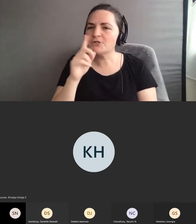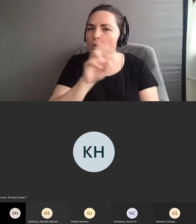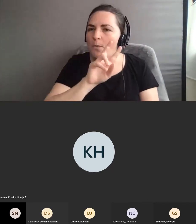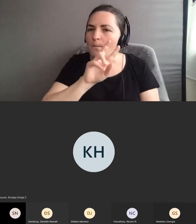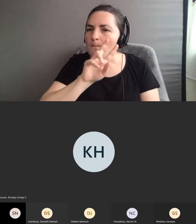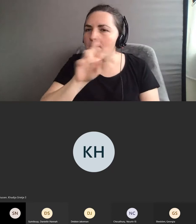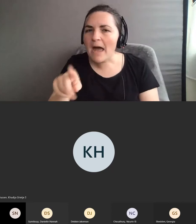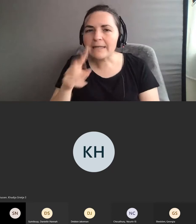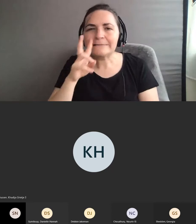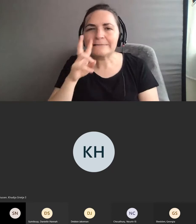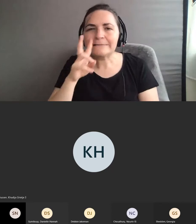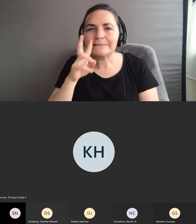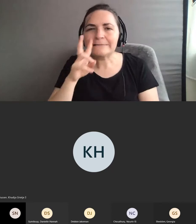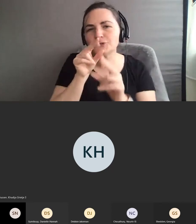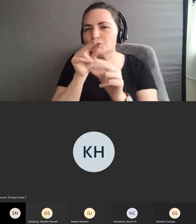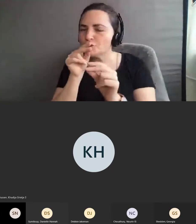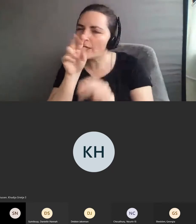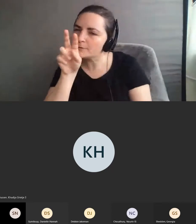to